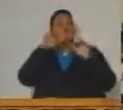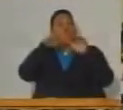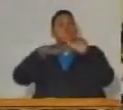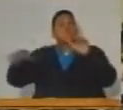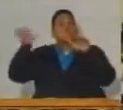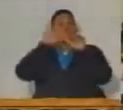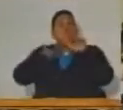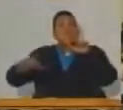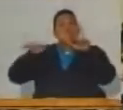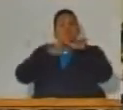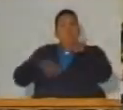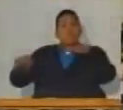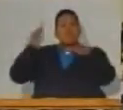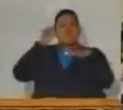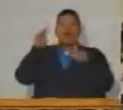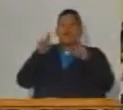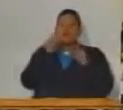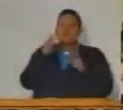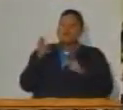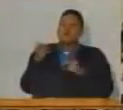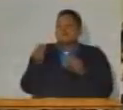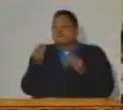the middle-income market.